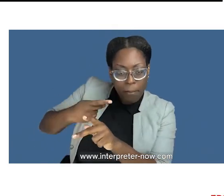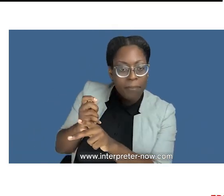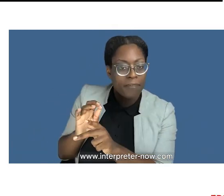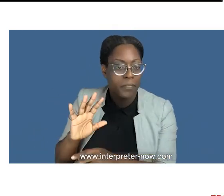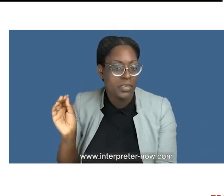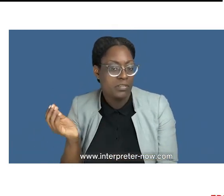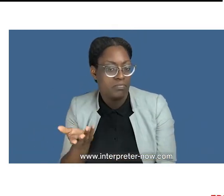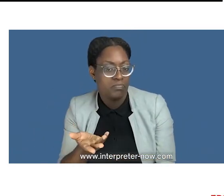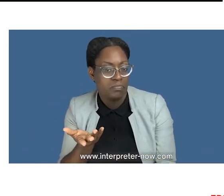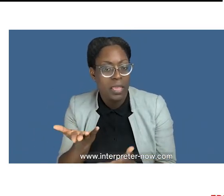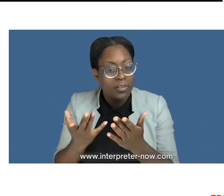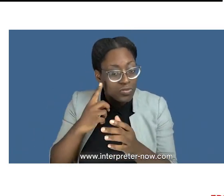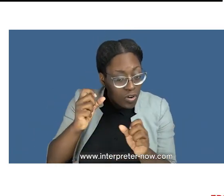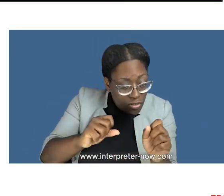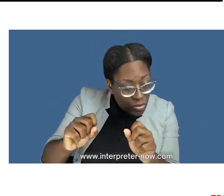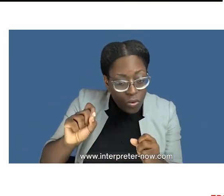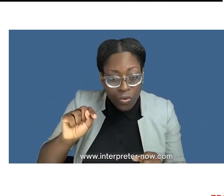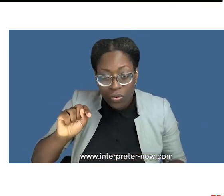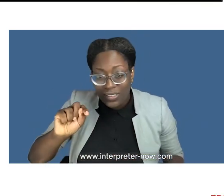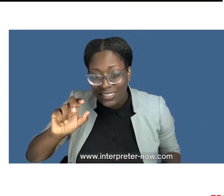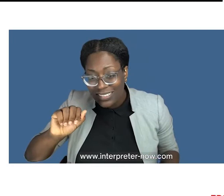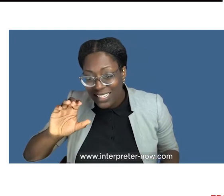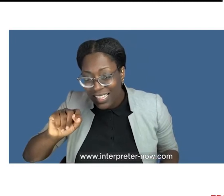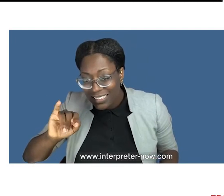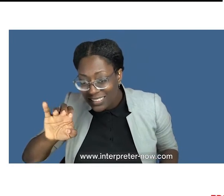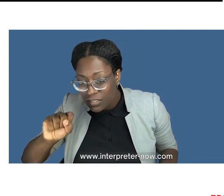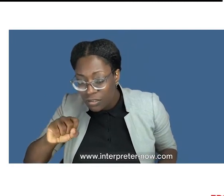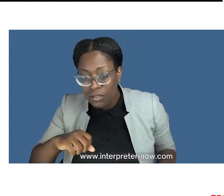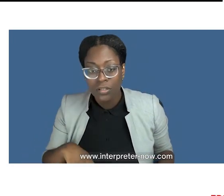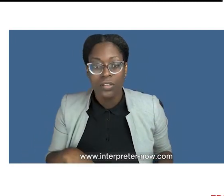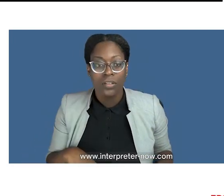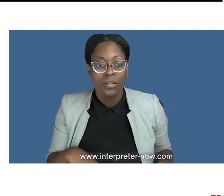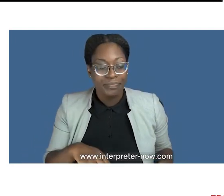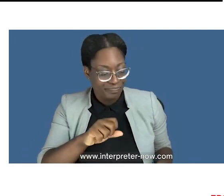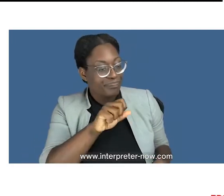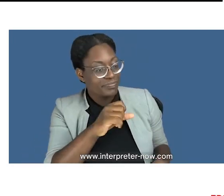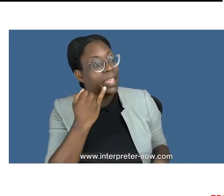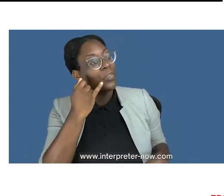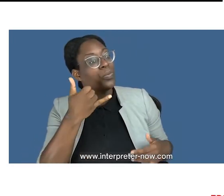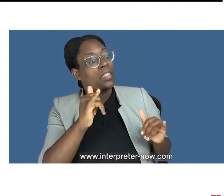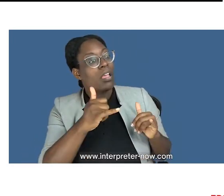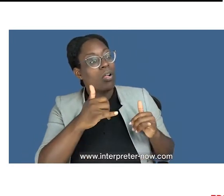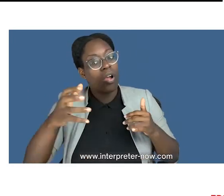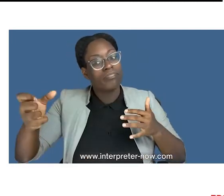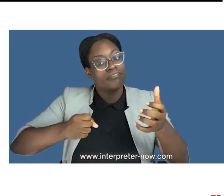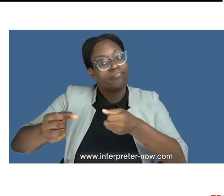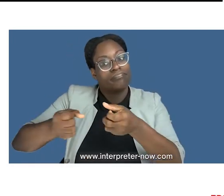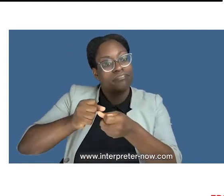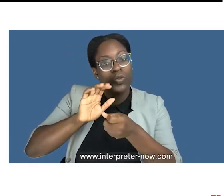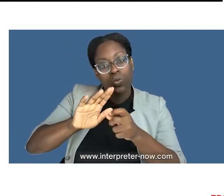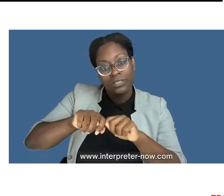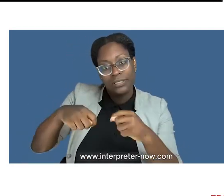first. Yeah, I would, if you're still putting together the founding team, put together the founding team that is